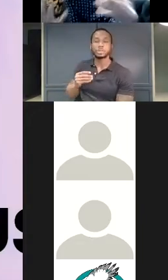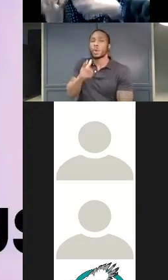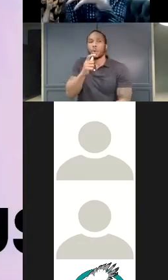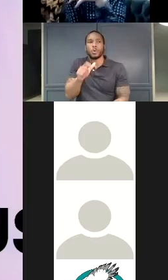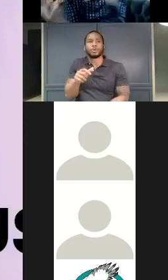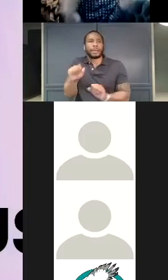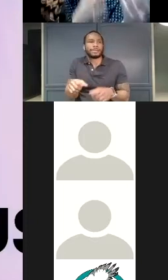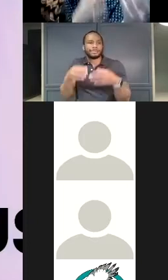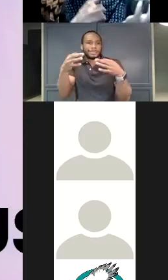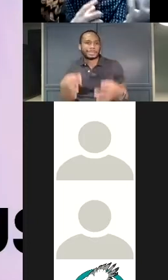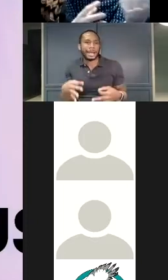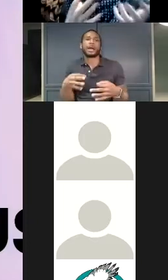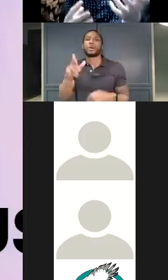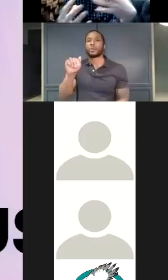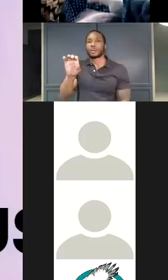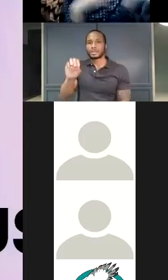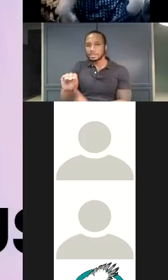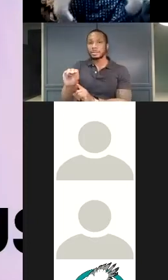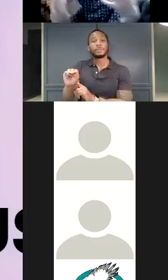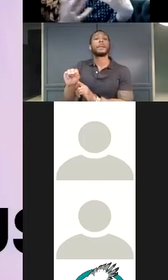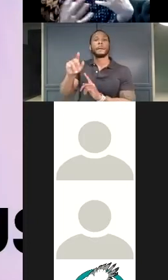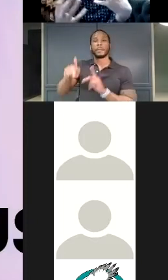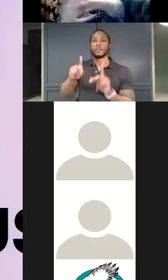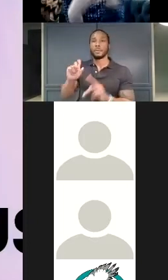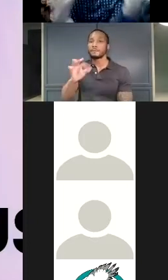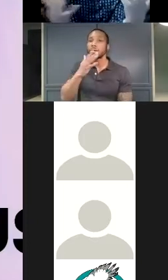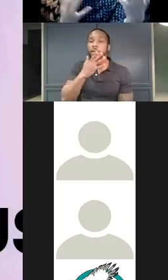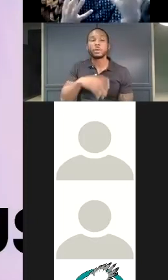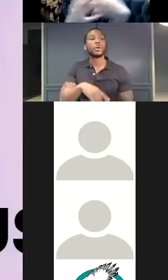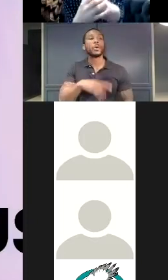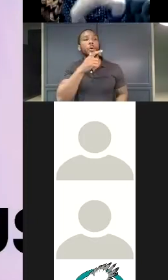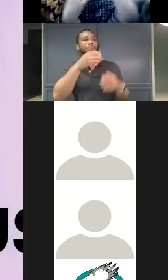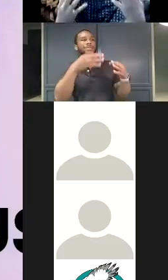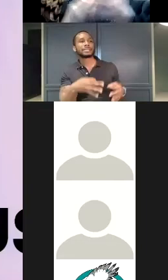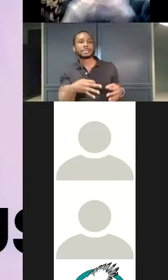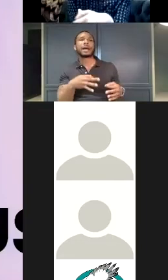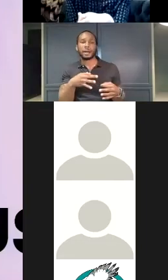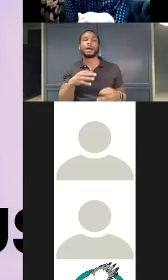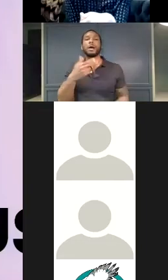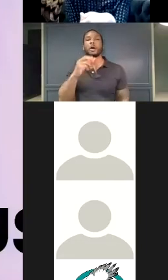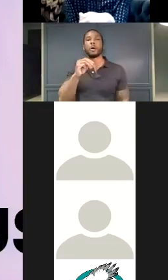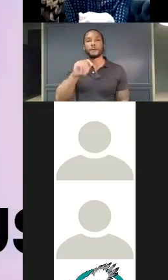racism is? People of color, right? Who gets to decide what homophobia is? Queer people.